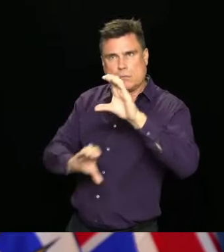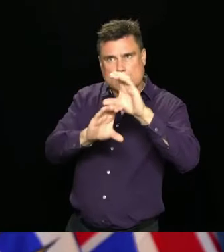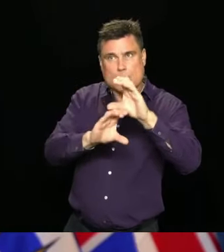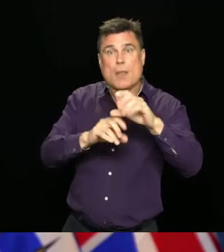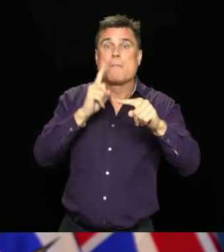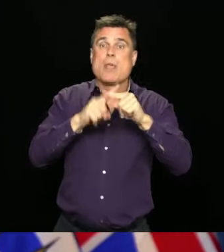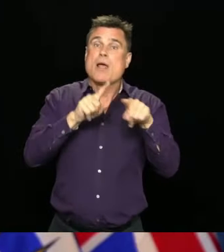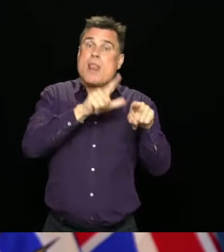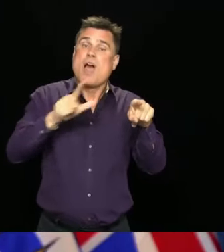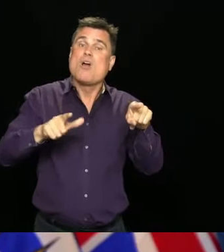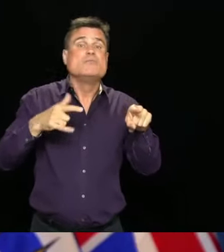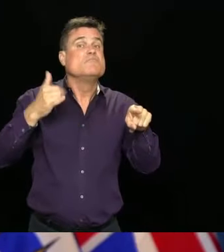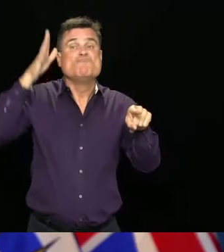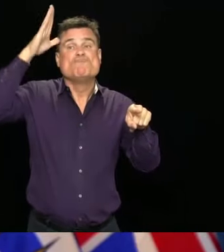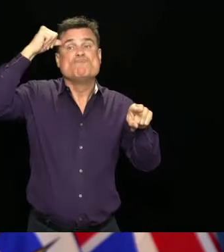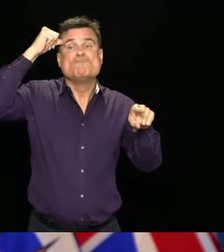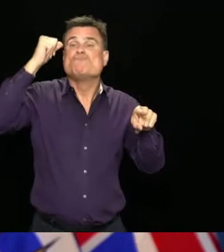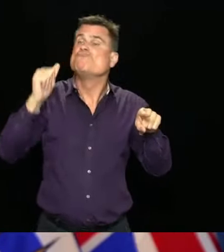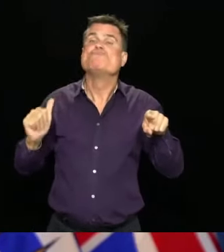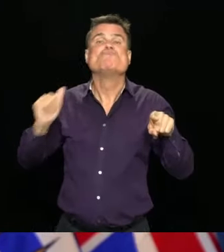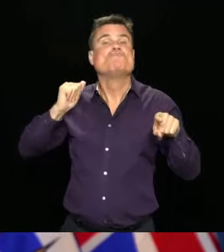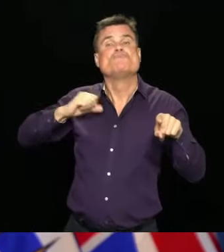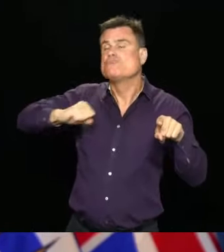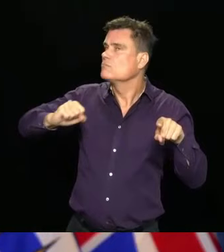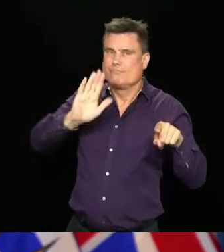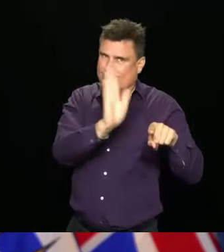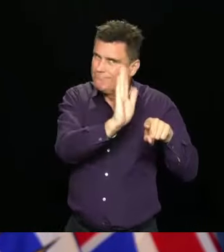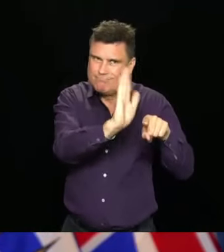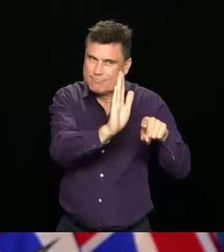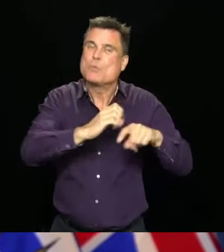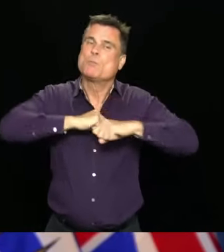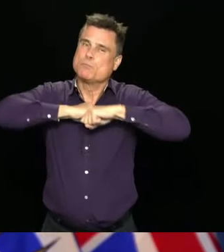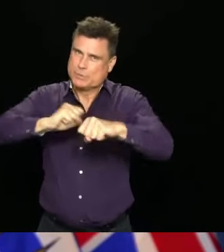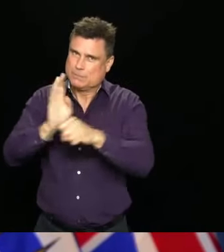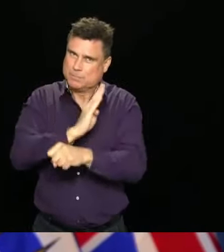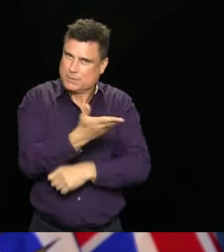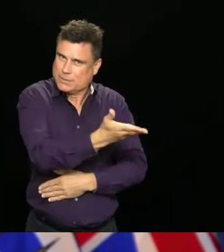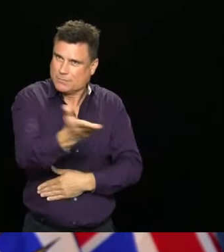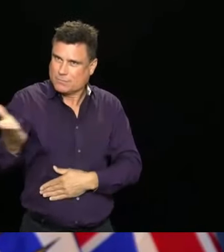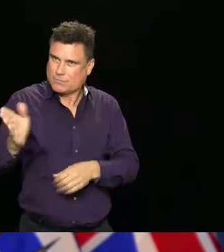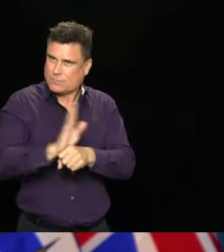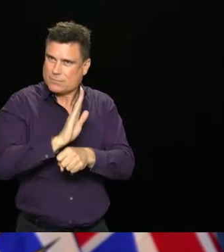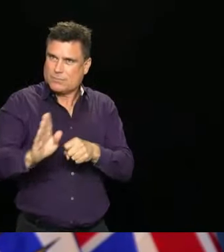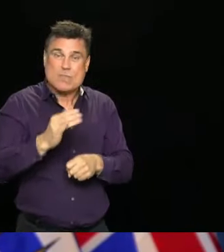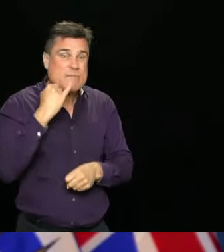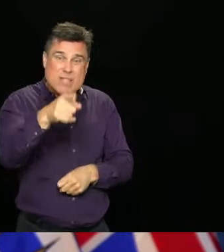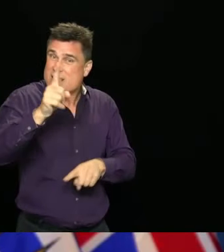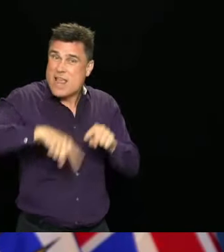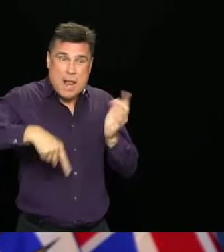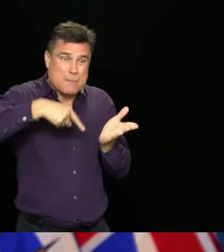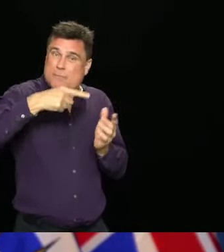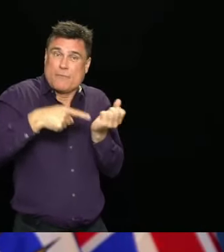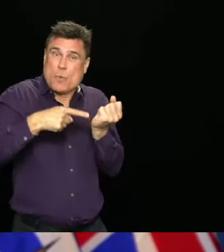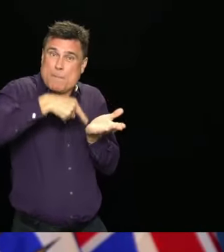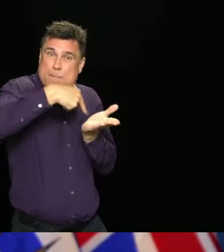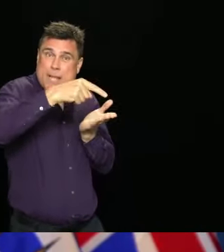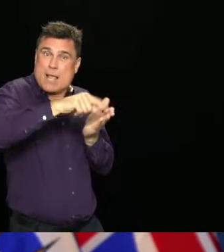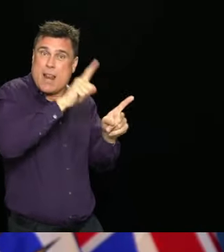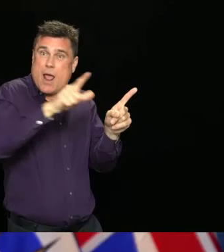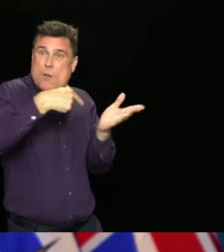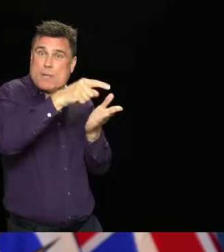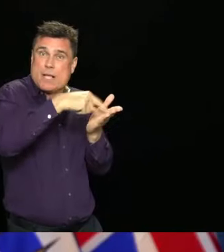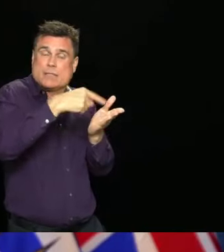program. Their tenants are going to be protected from any evictions that are due to unpaid rent payments.